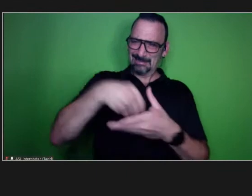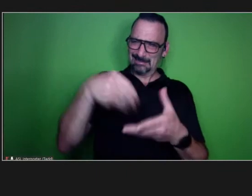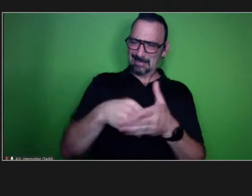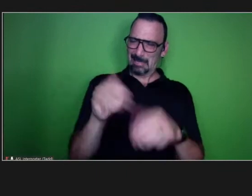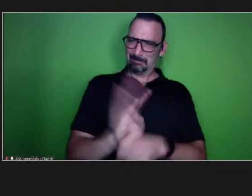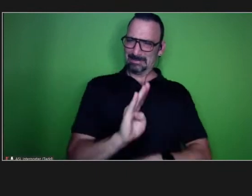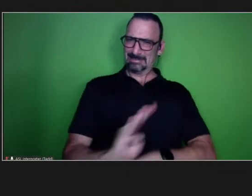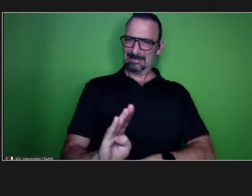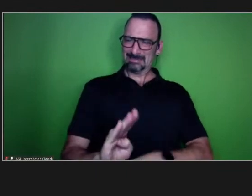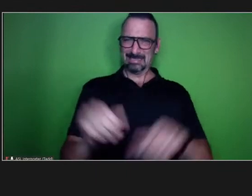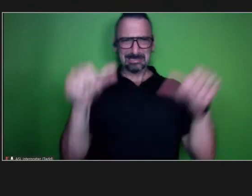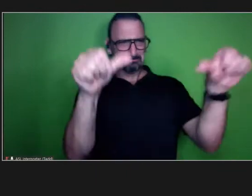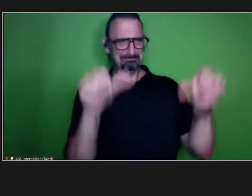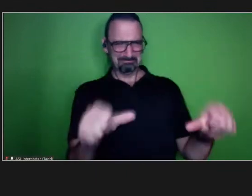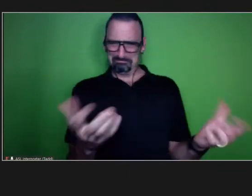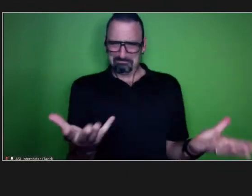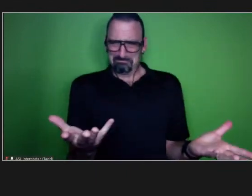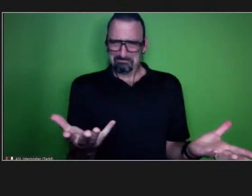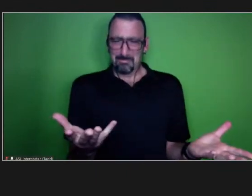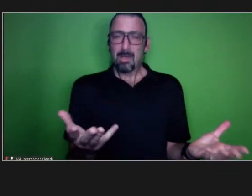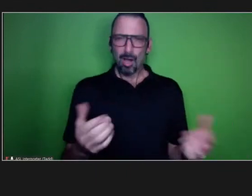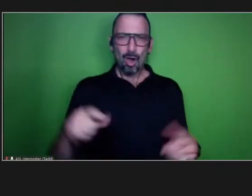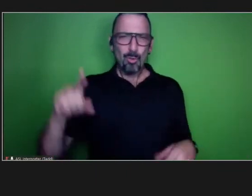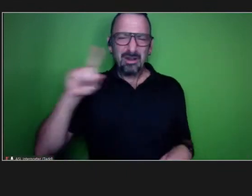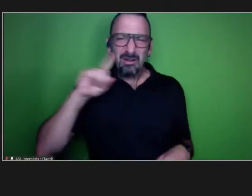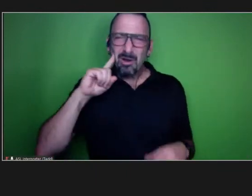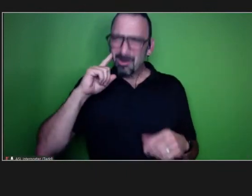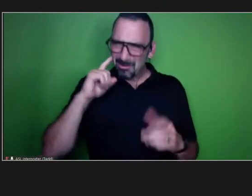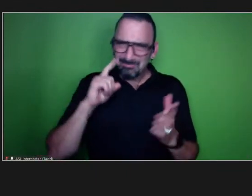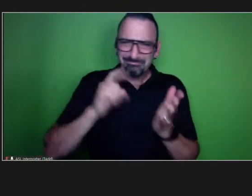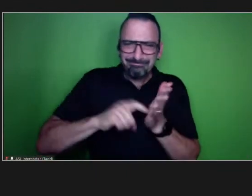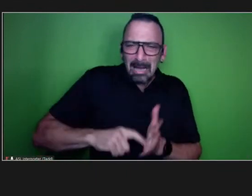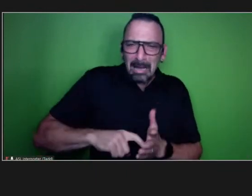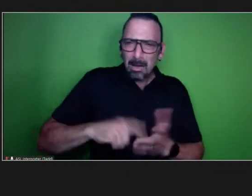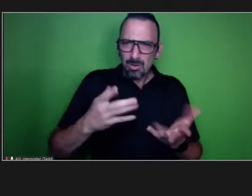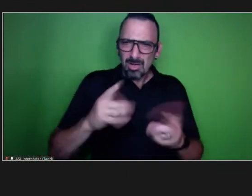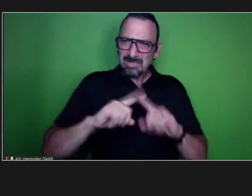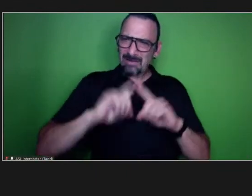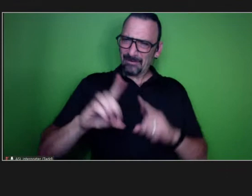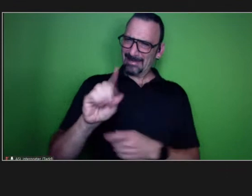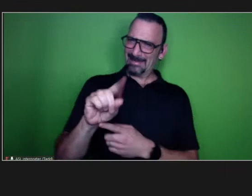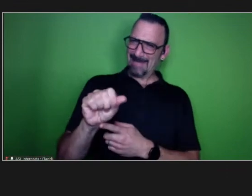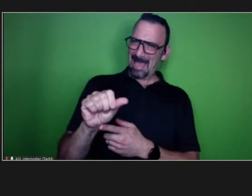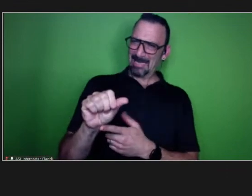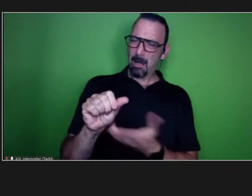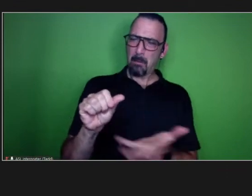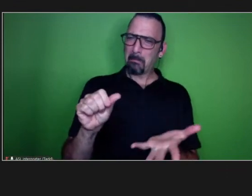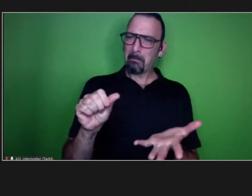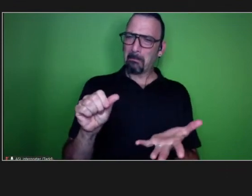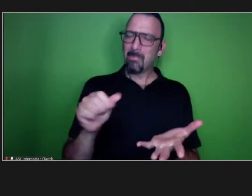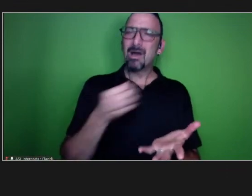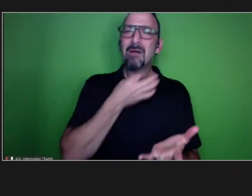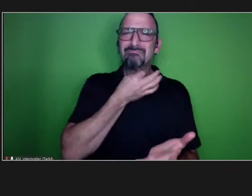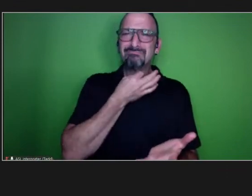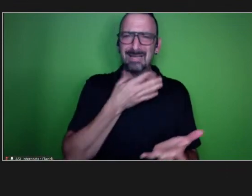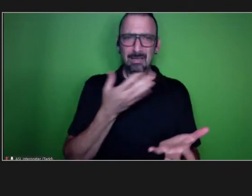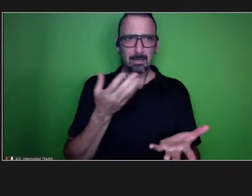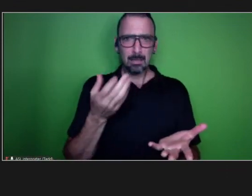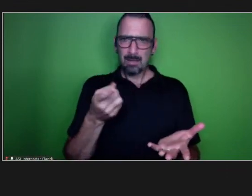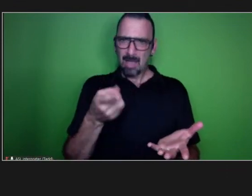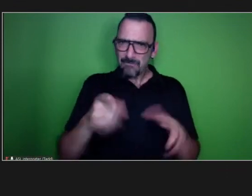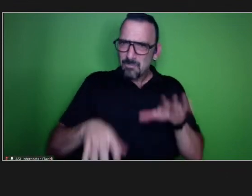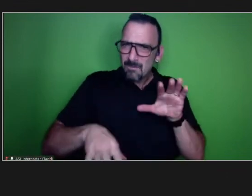heard a lot during the pandemic about findings and various data. And I'm just wondering if there's been a finding